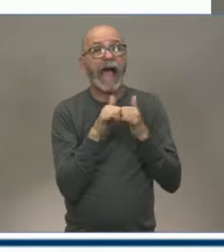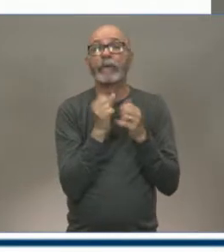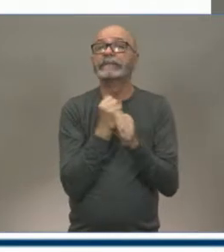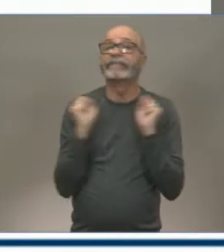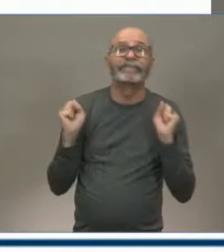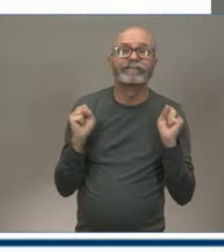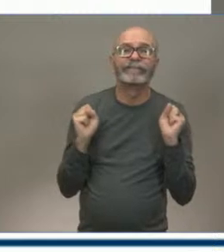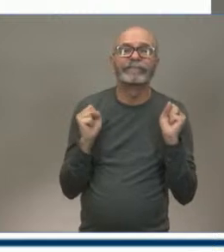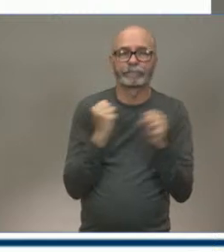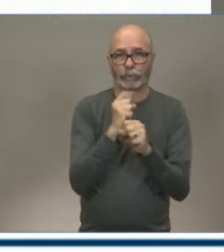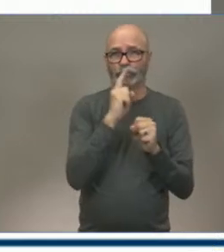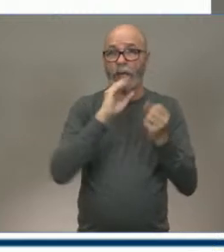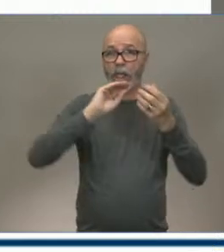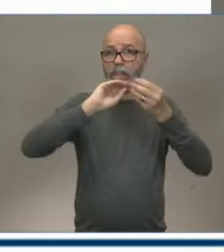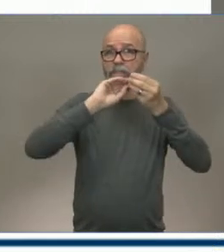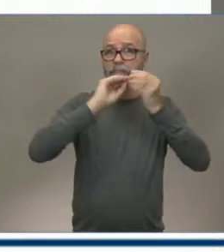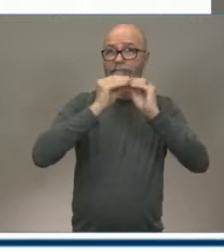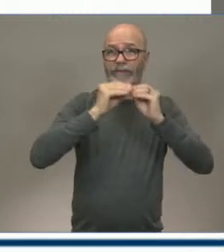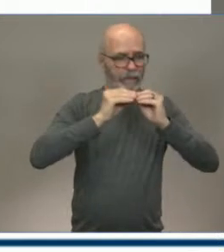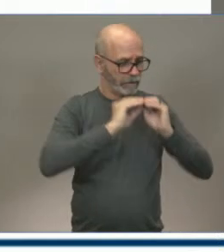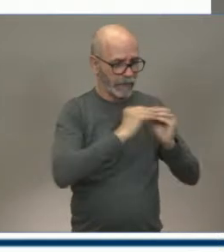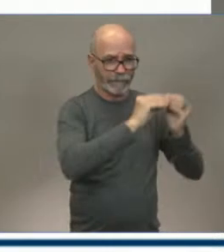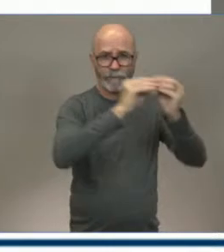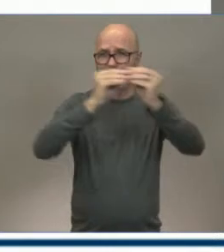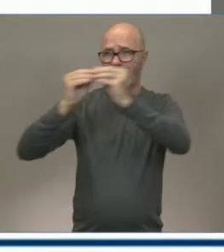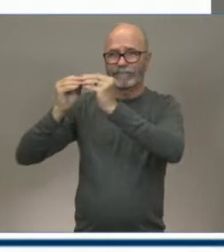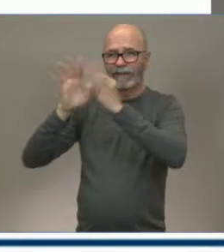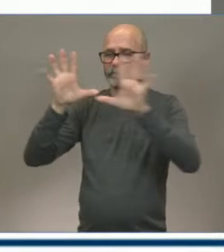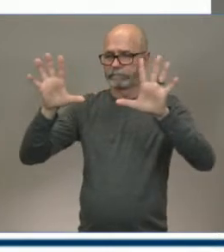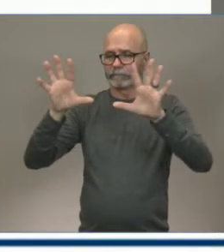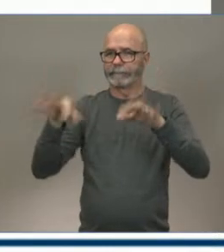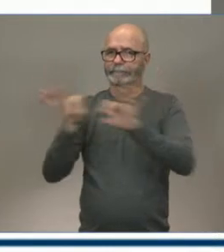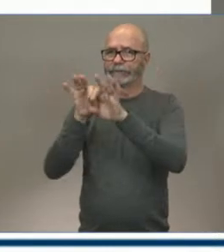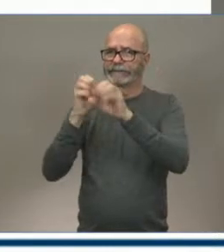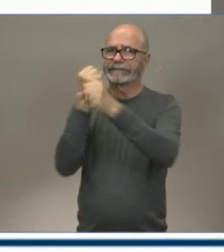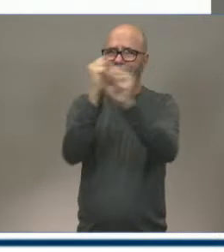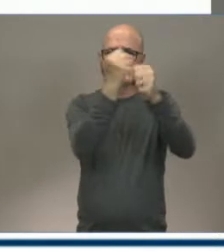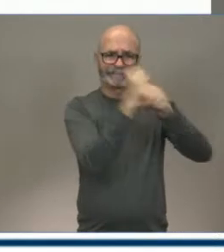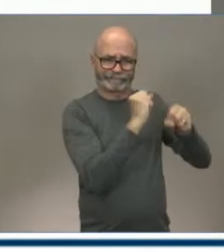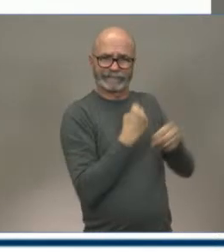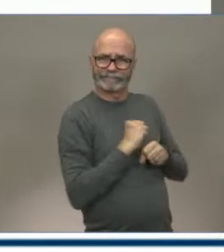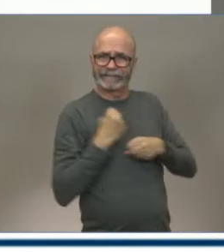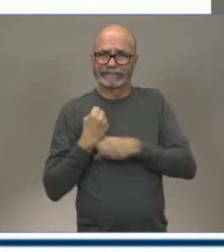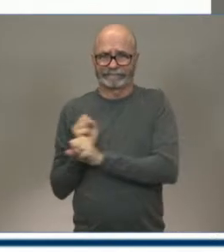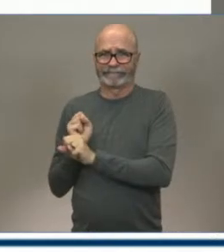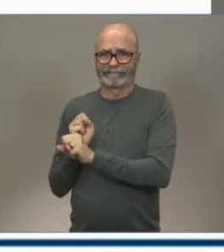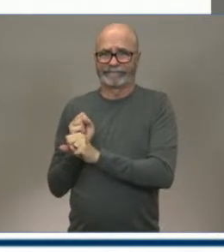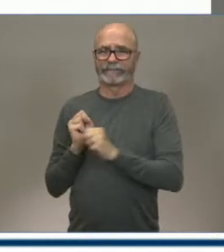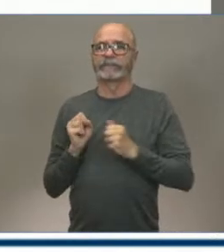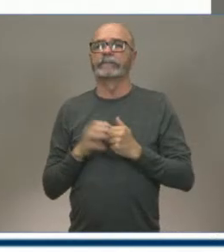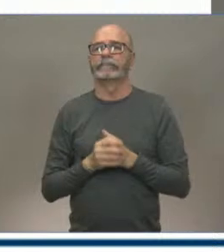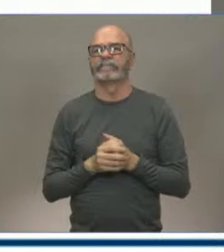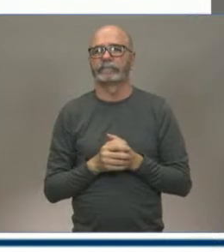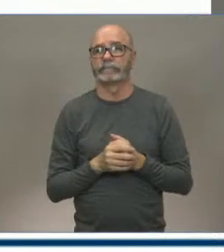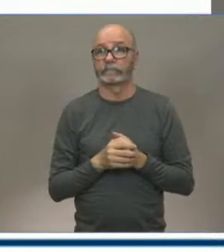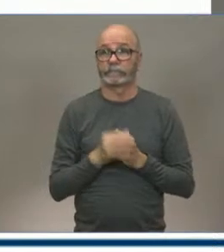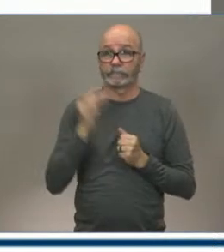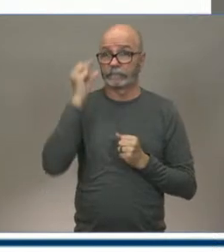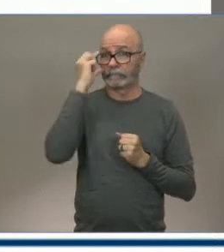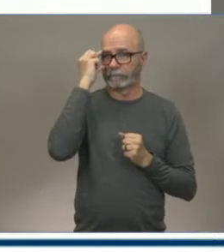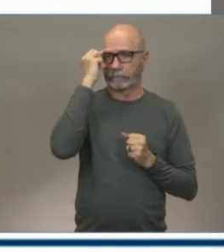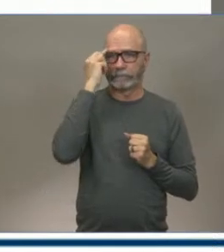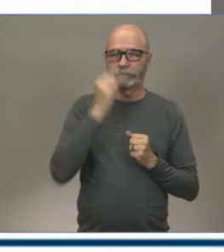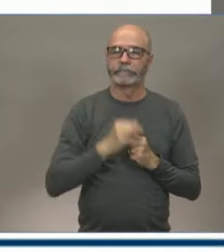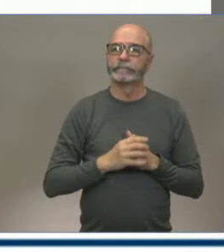well. That's one of the reasons why we are extending the current restrictions that are in place for another